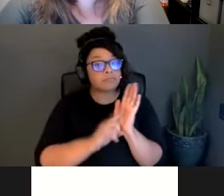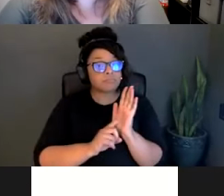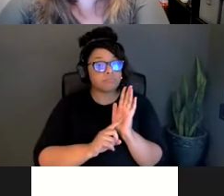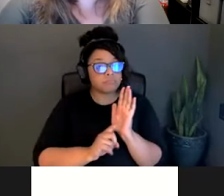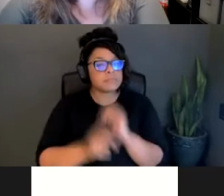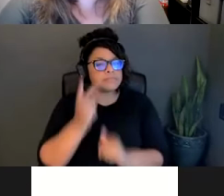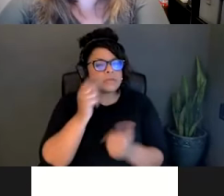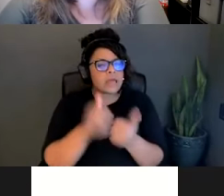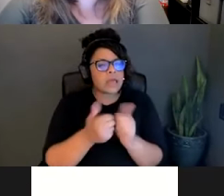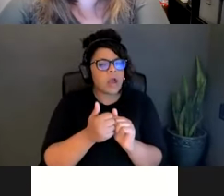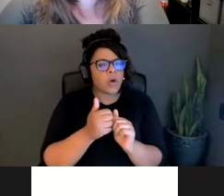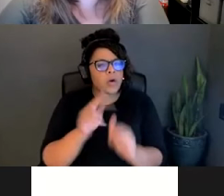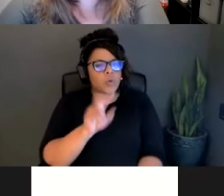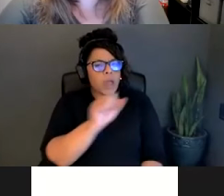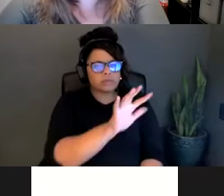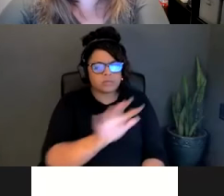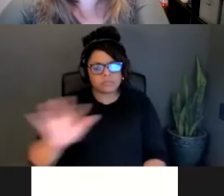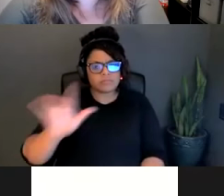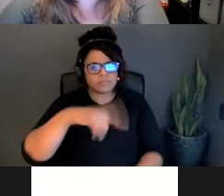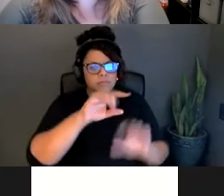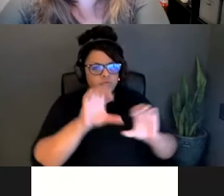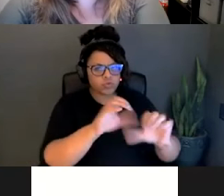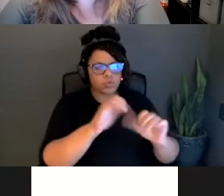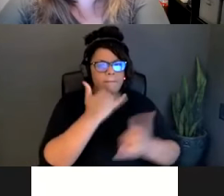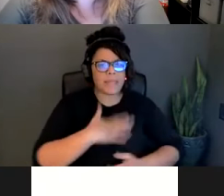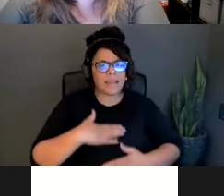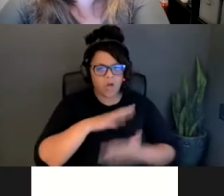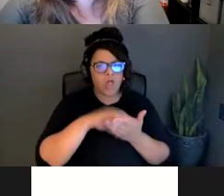how districts across the country are implementing playful learning